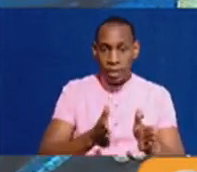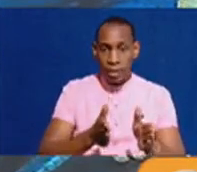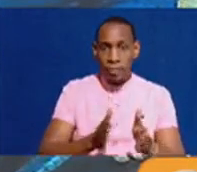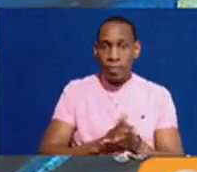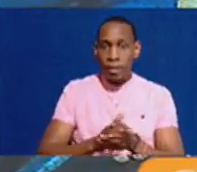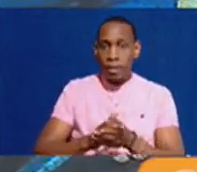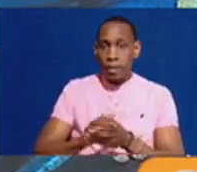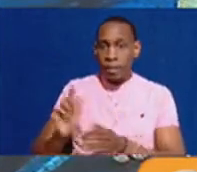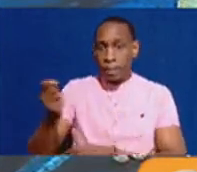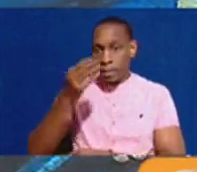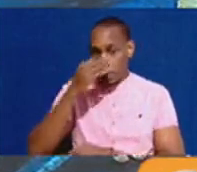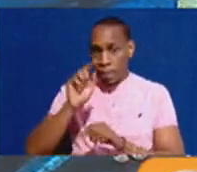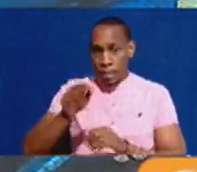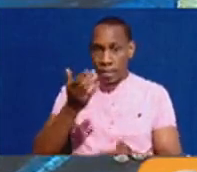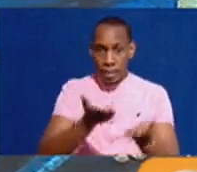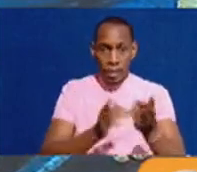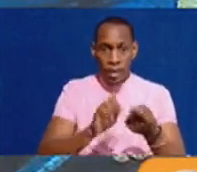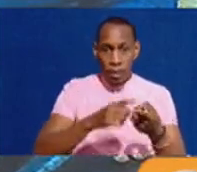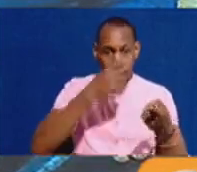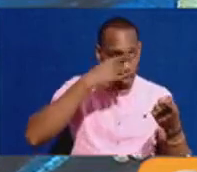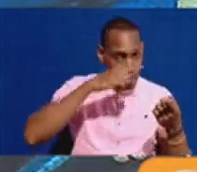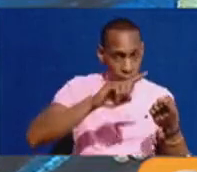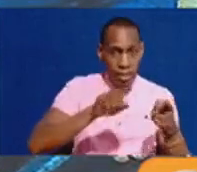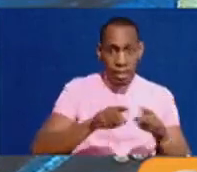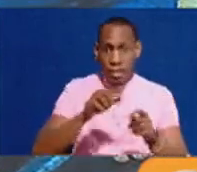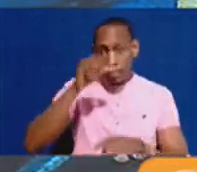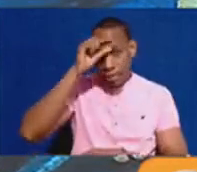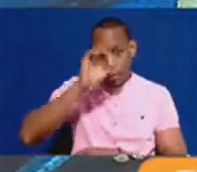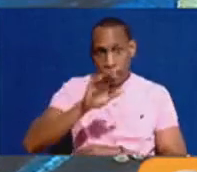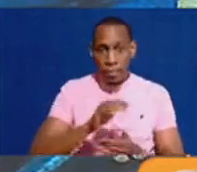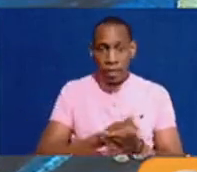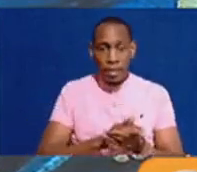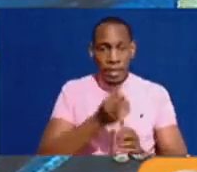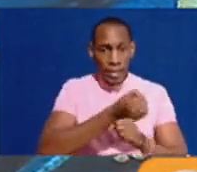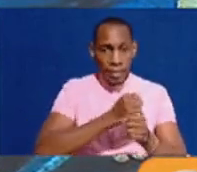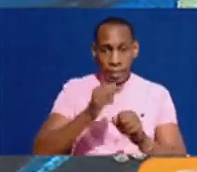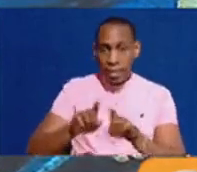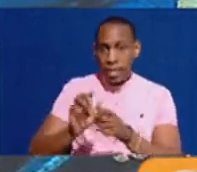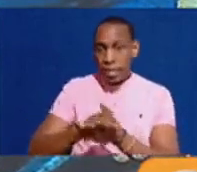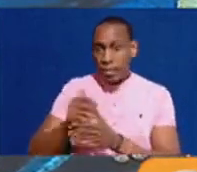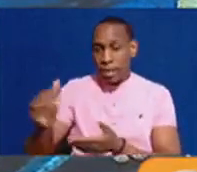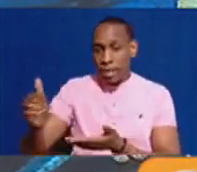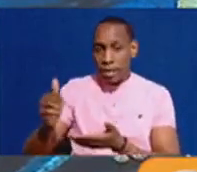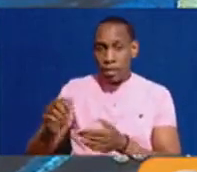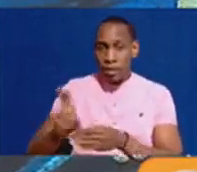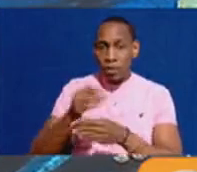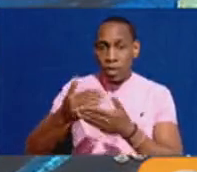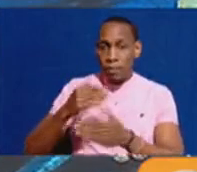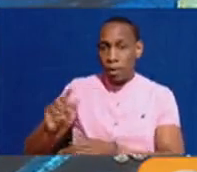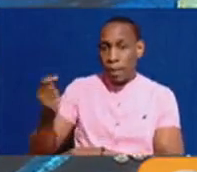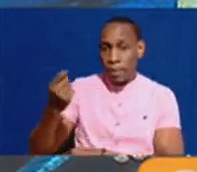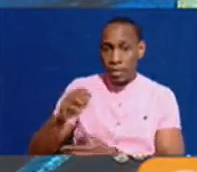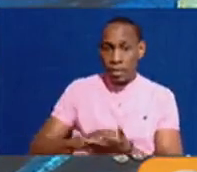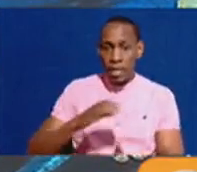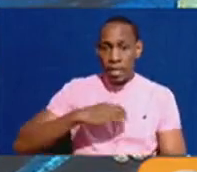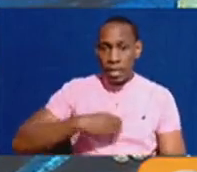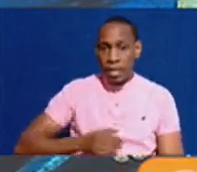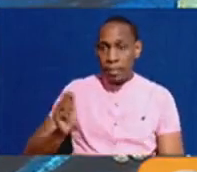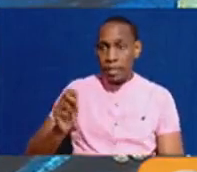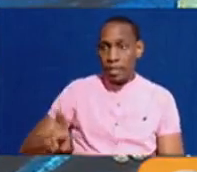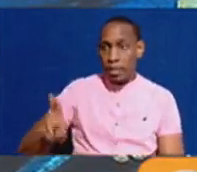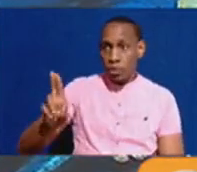President Ruto must now balance between policies that his administration will craft and those employed by his predecessor, retired President